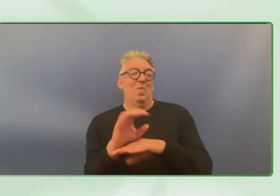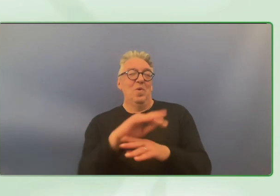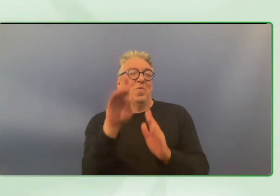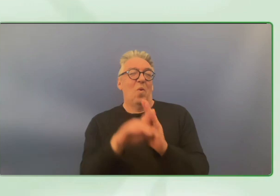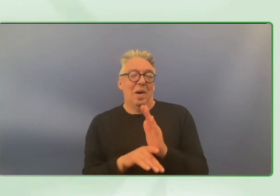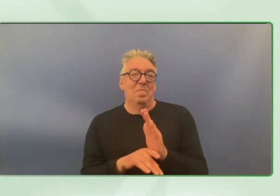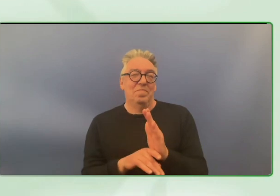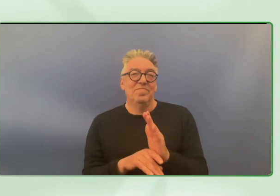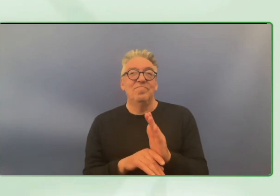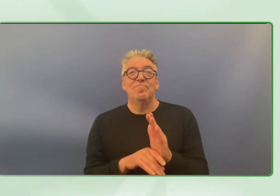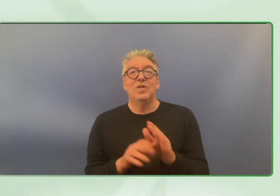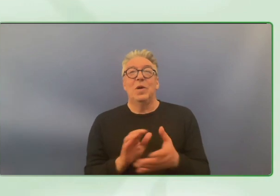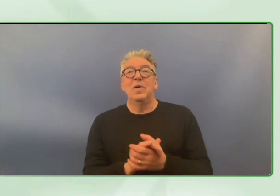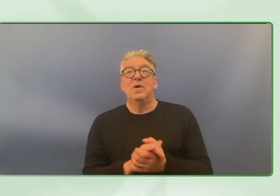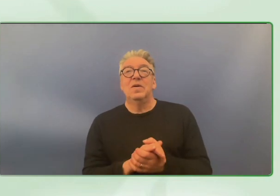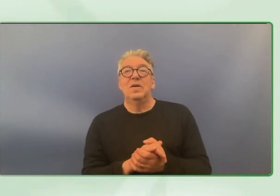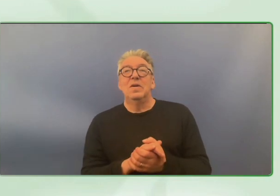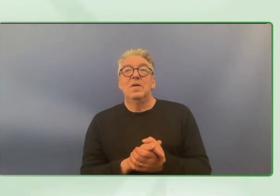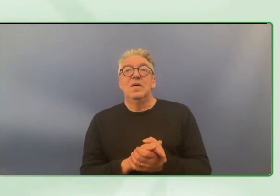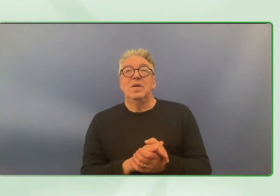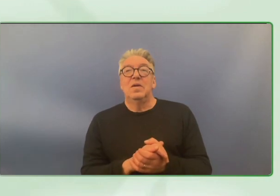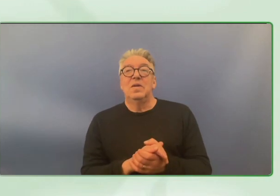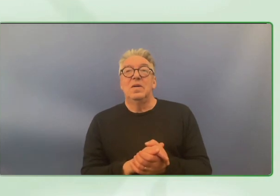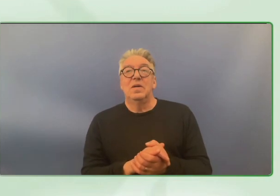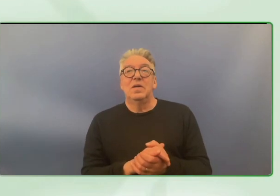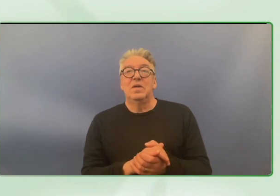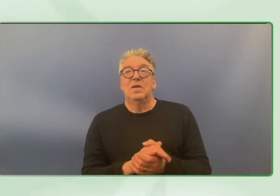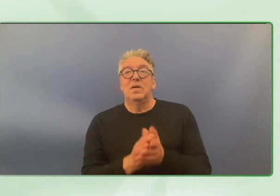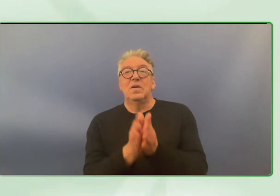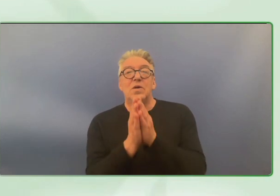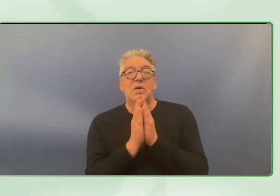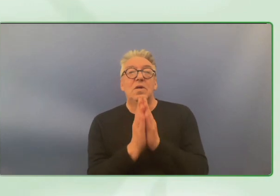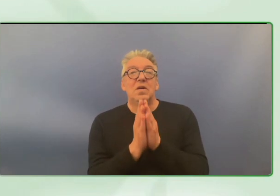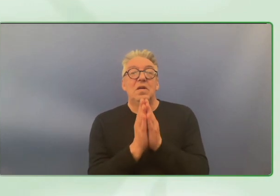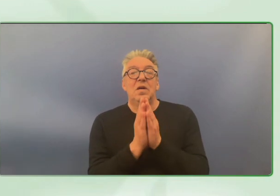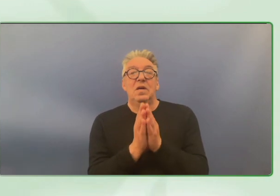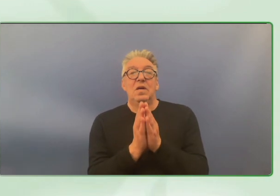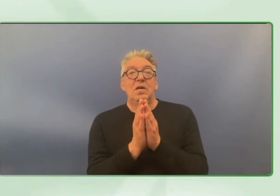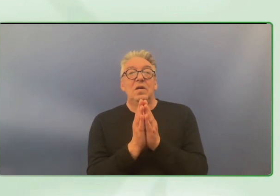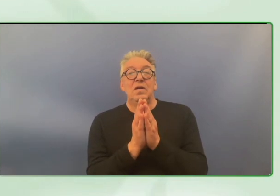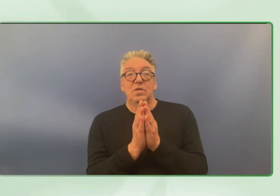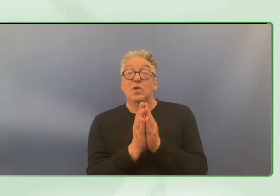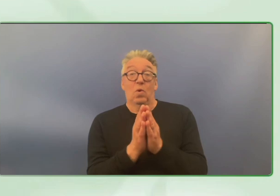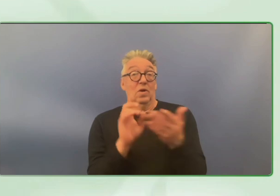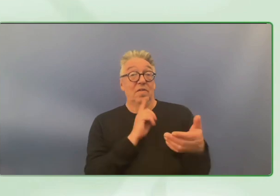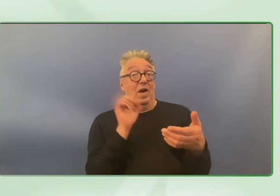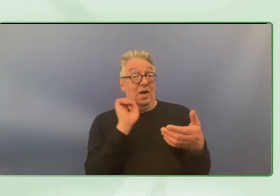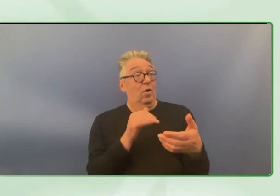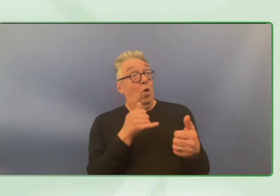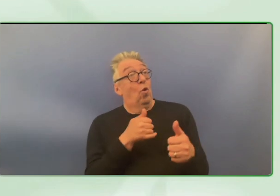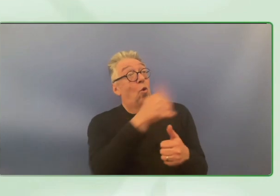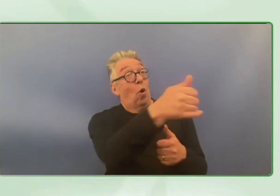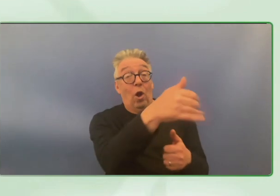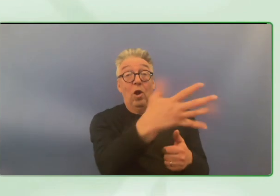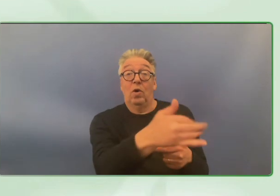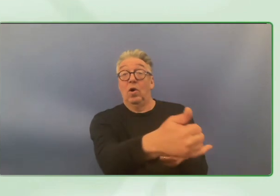so that deaf people can actually do these incoming and outgoing calls and also do some reservations, for instance.